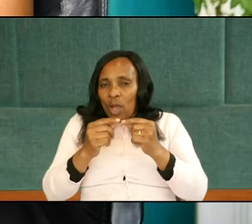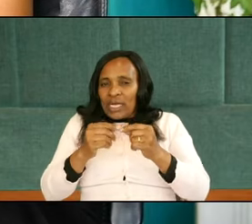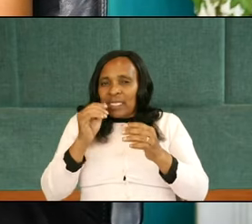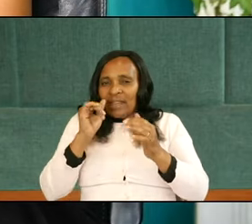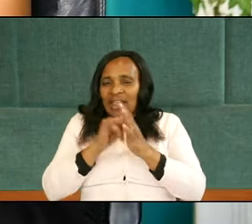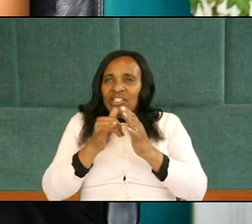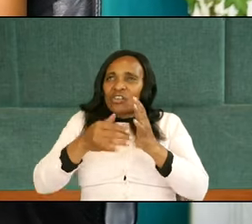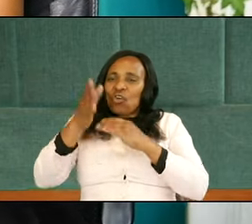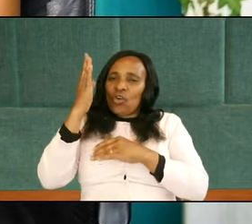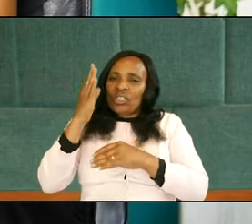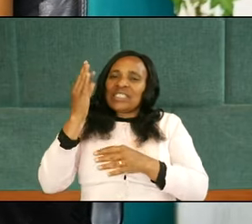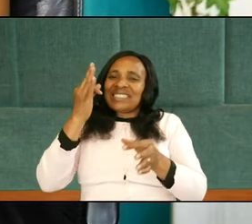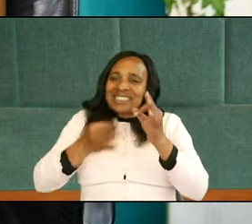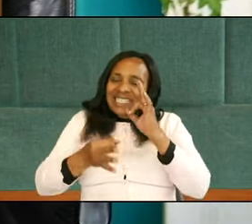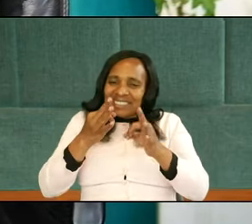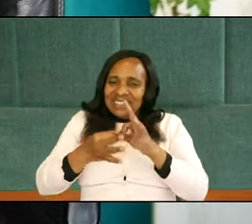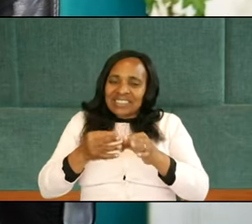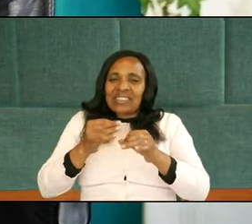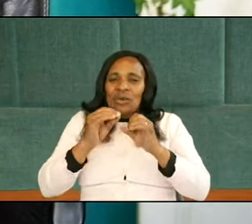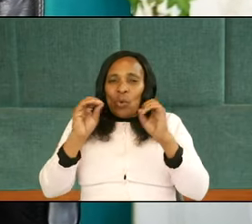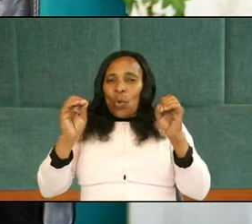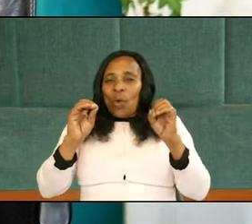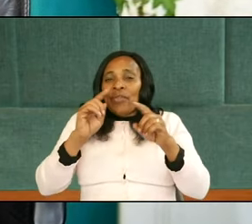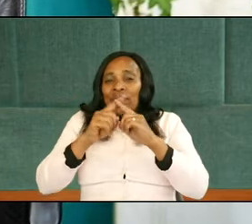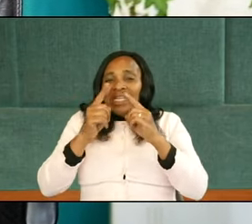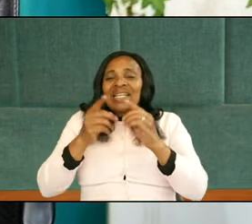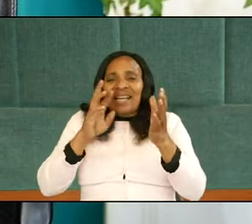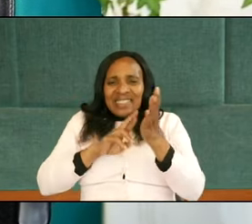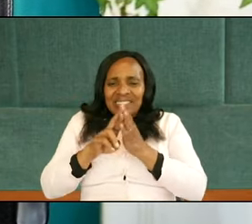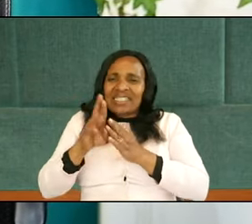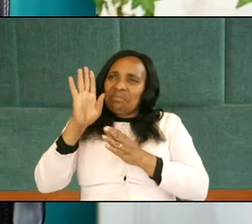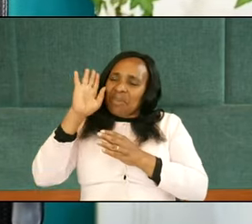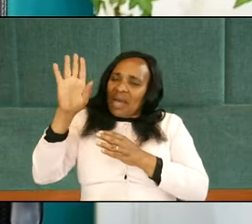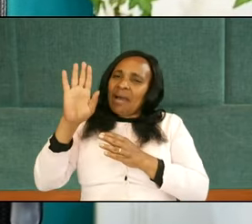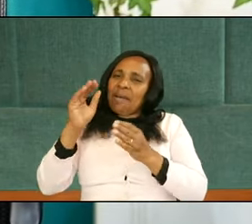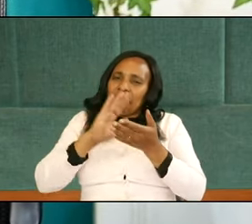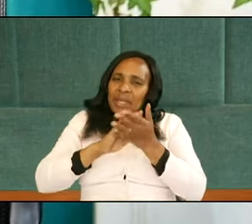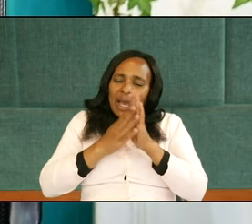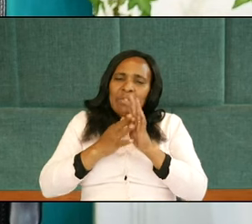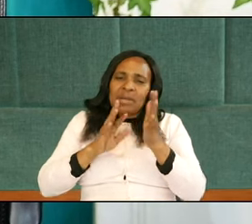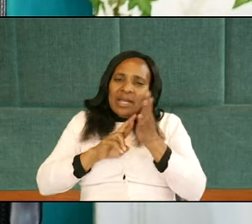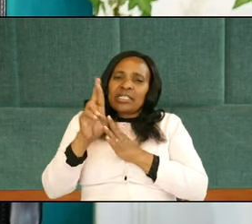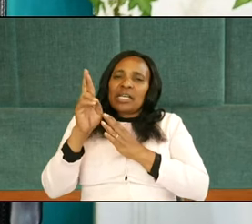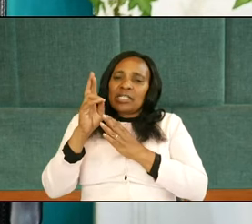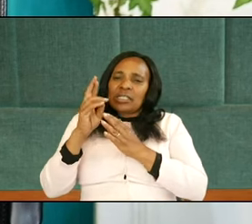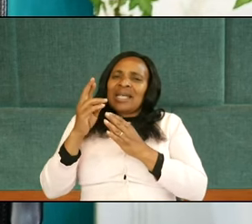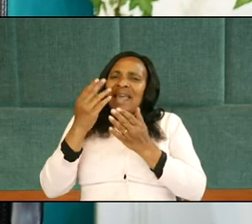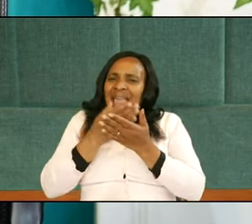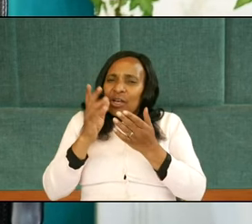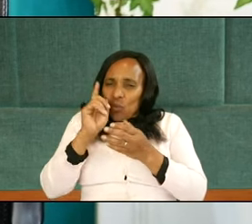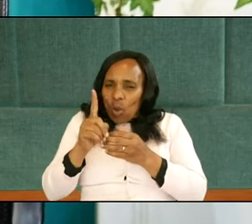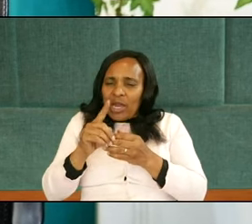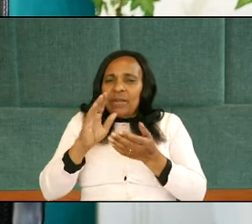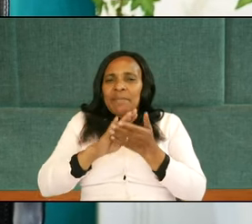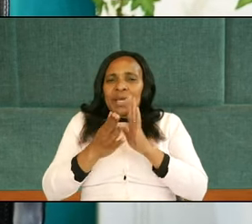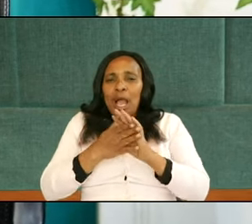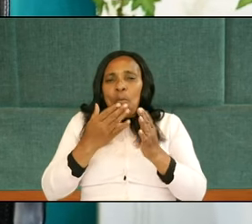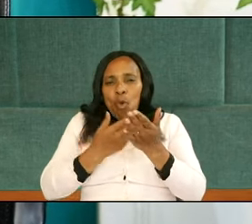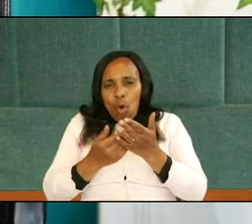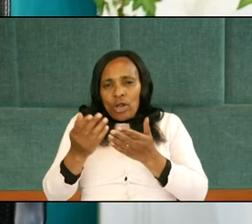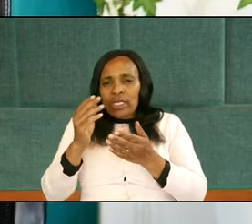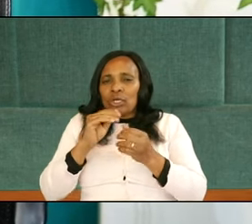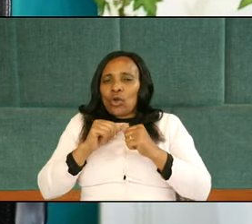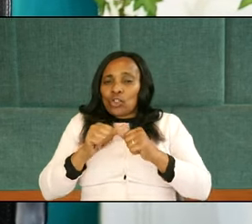unjust, let him be unjust still. And he that is unrighteous, let him be unrighteous still. And he that is holy, let him be holy